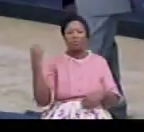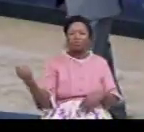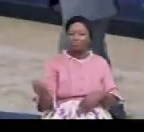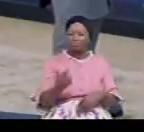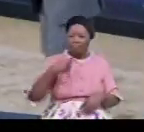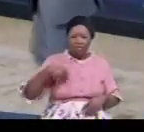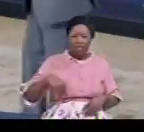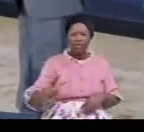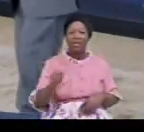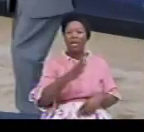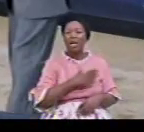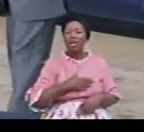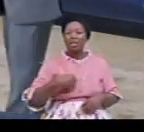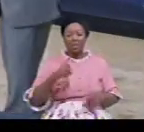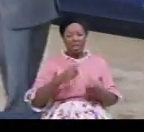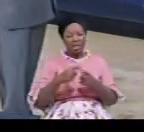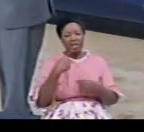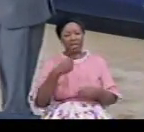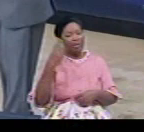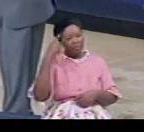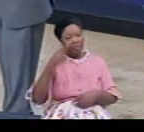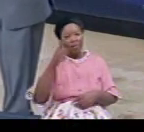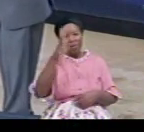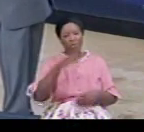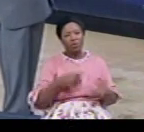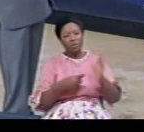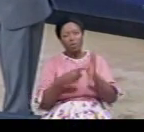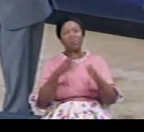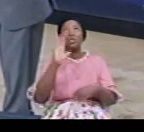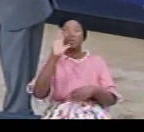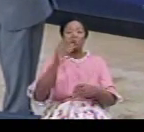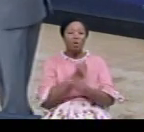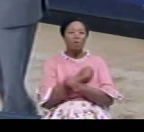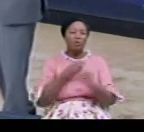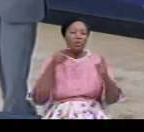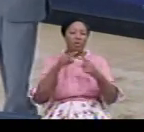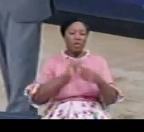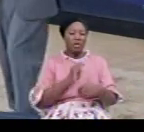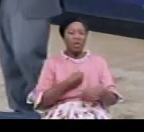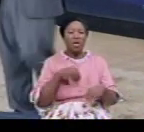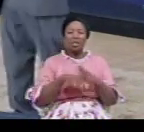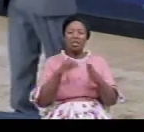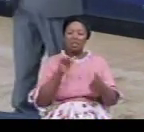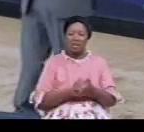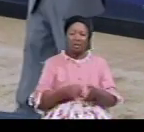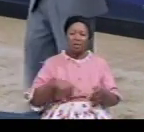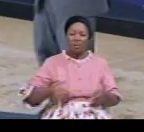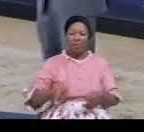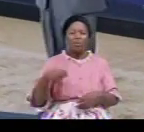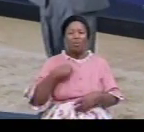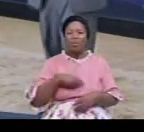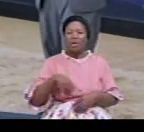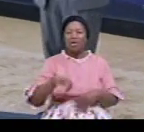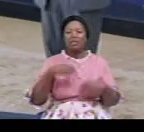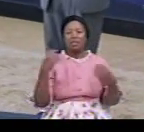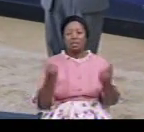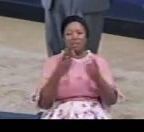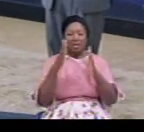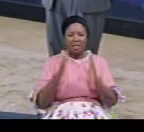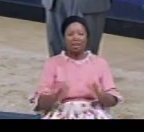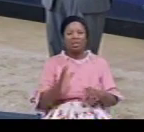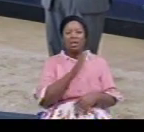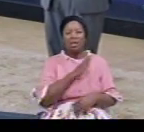God commendeth his love toward us, in that while we were yet sinners,